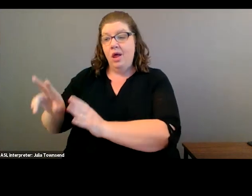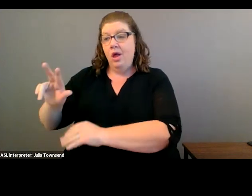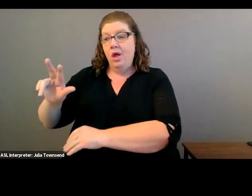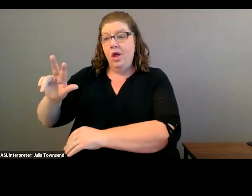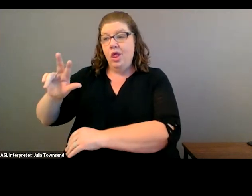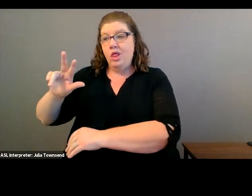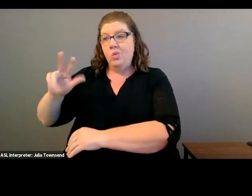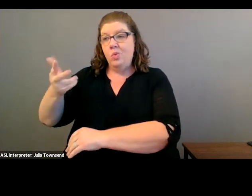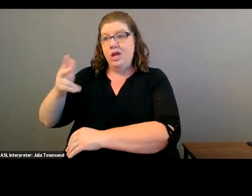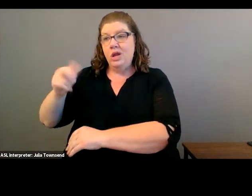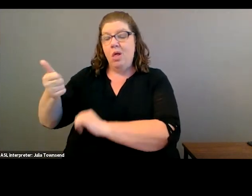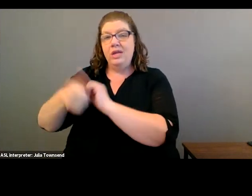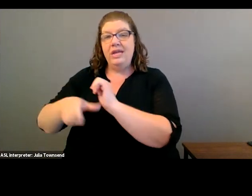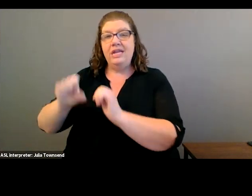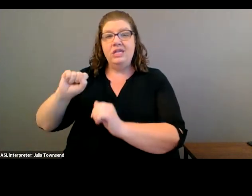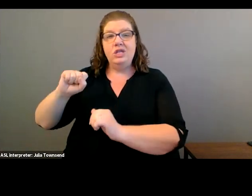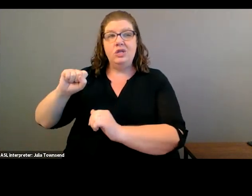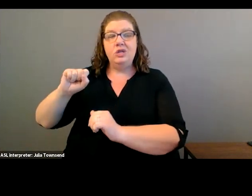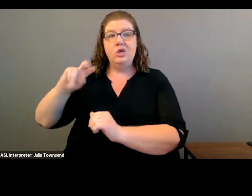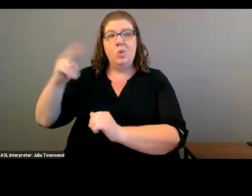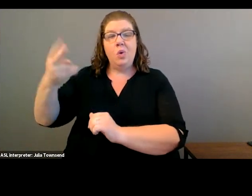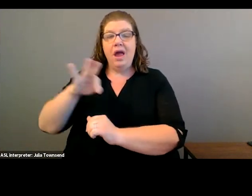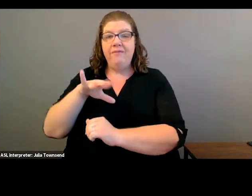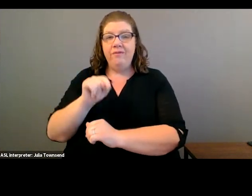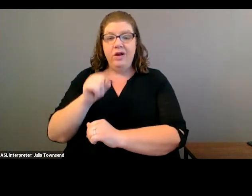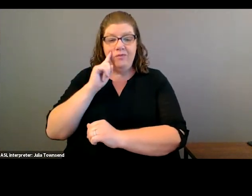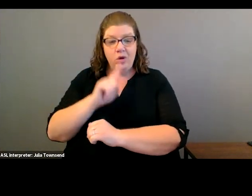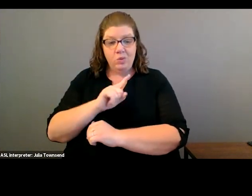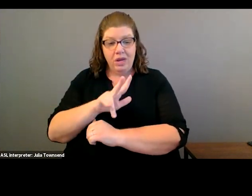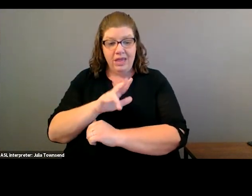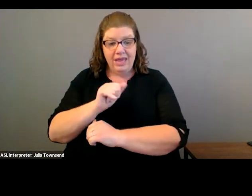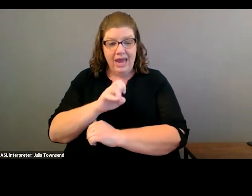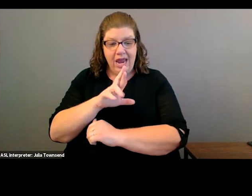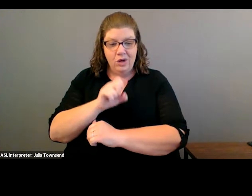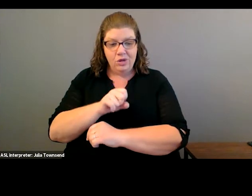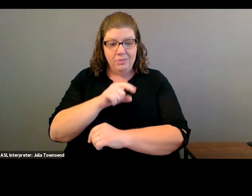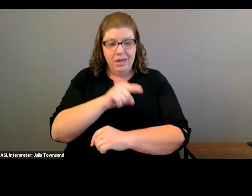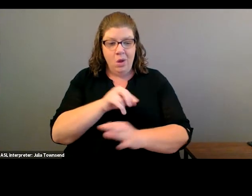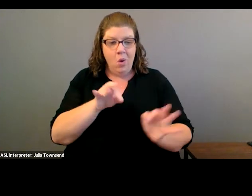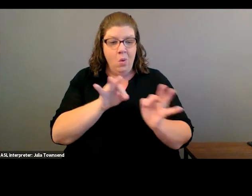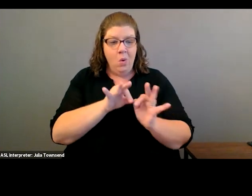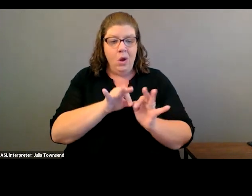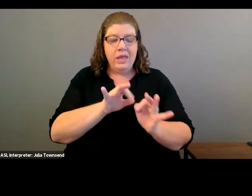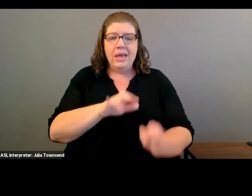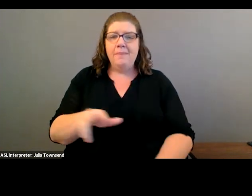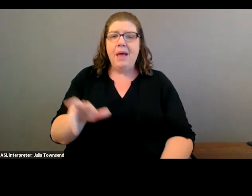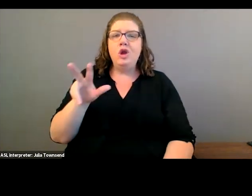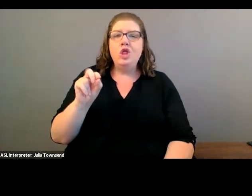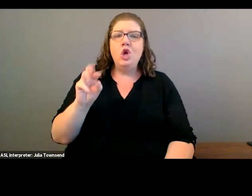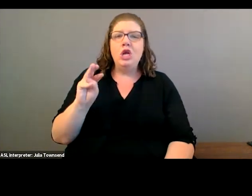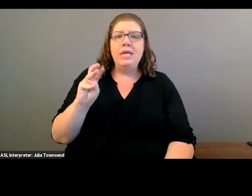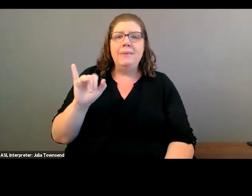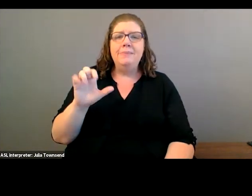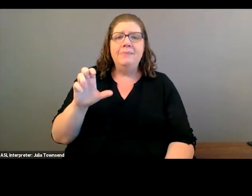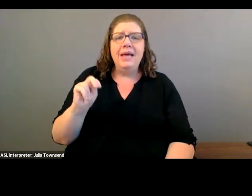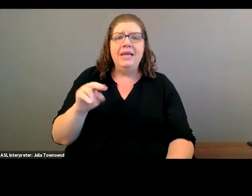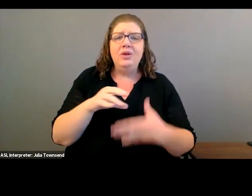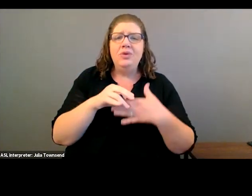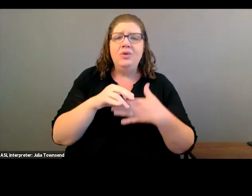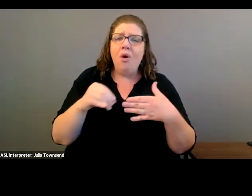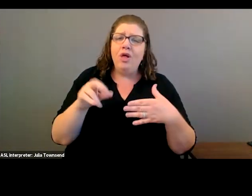foot, which for 23 acres would make this land worth about $30 million.